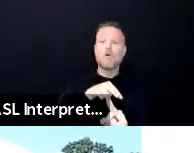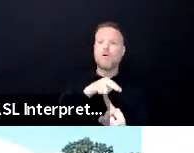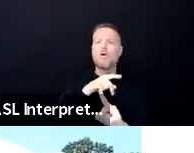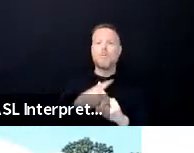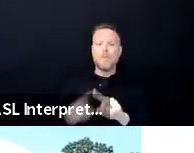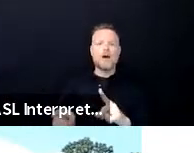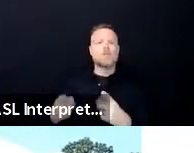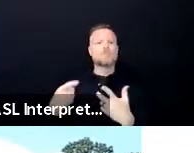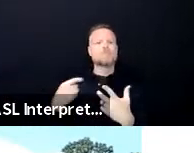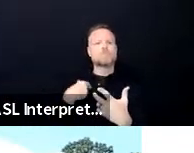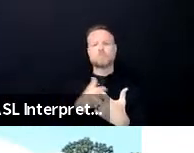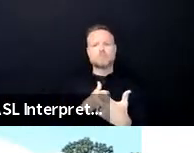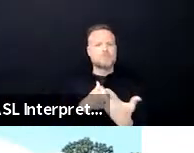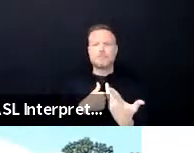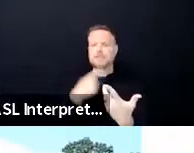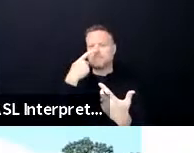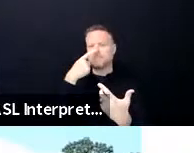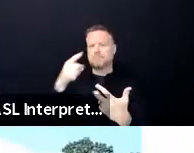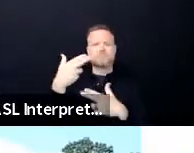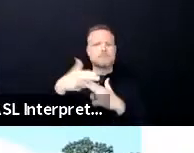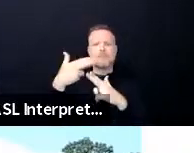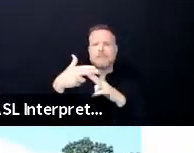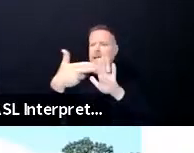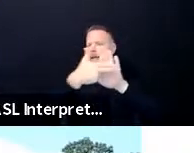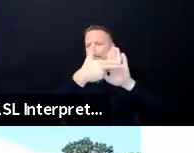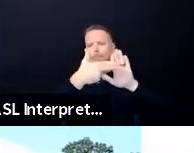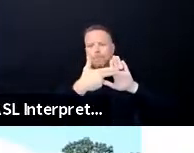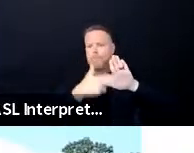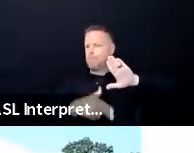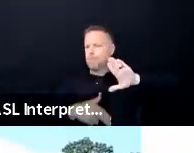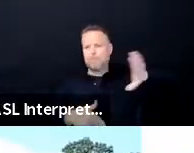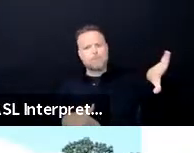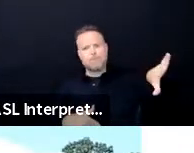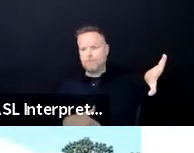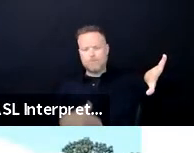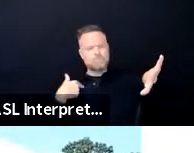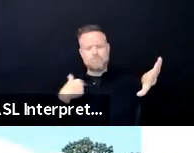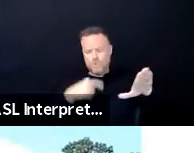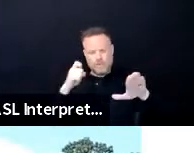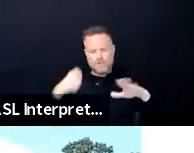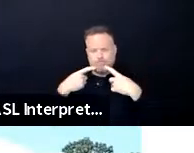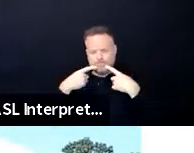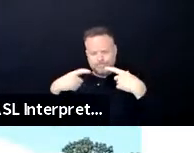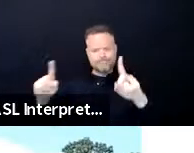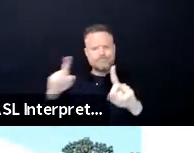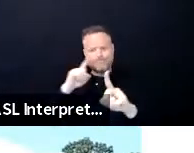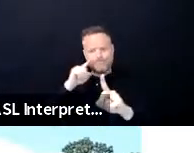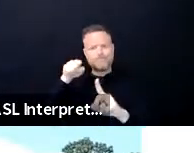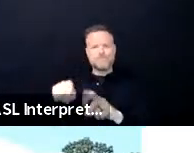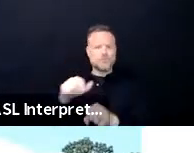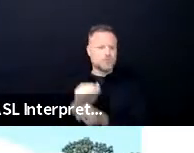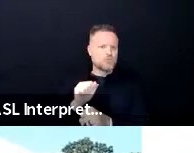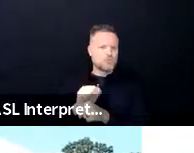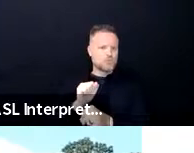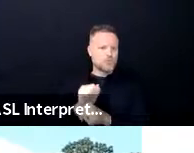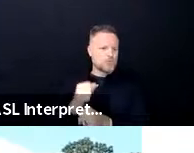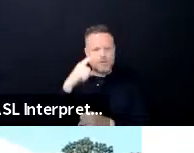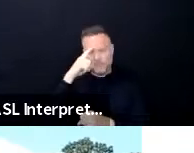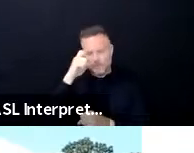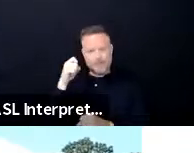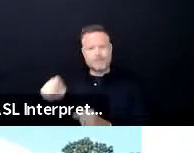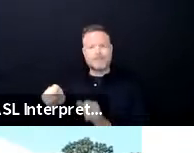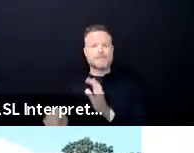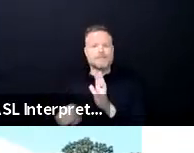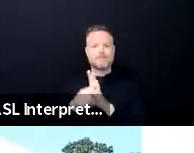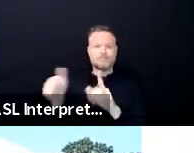on the building down in order to get the work done because of the impact it was having in our community, and